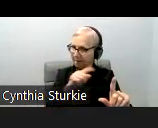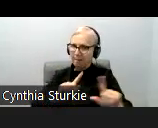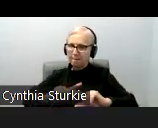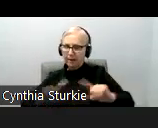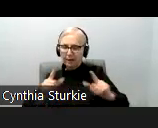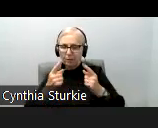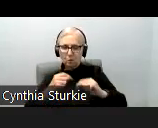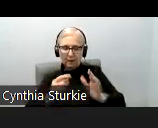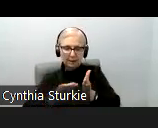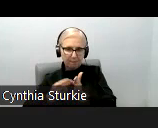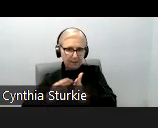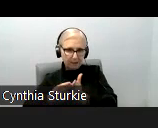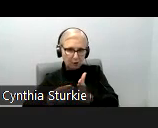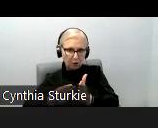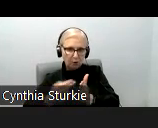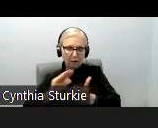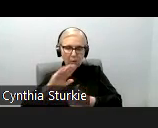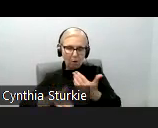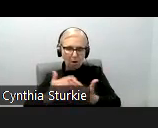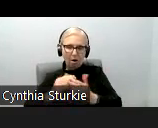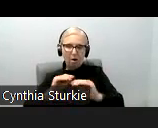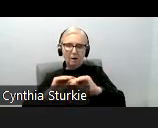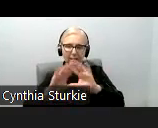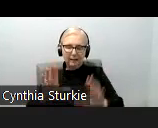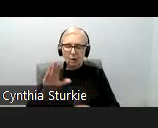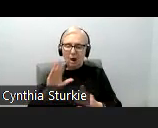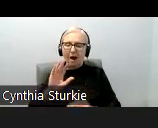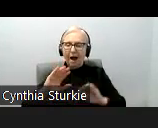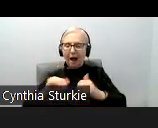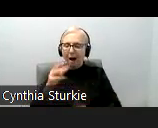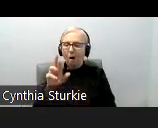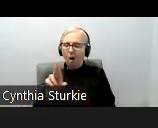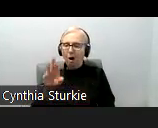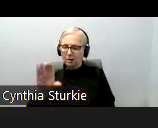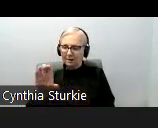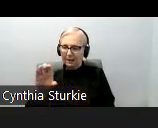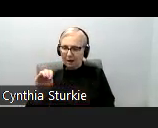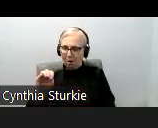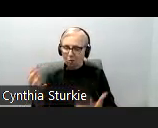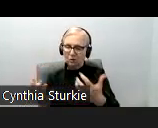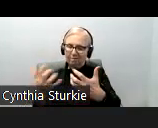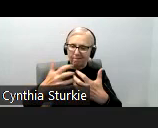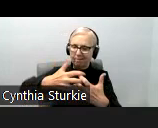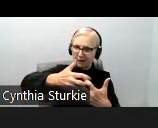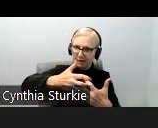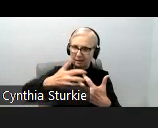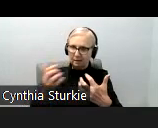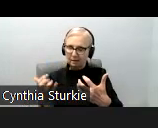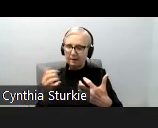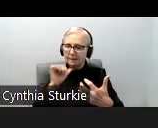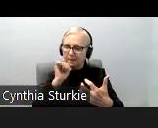trying to just make sure that we're all clear where the RCOs fit into this, or is it